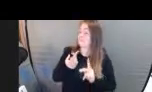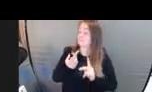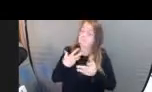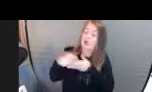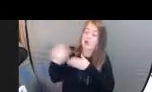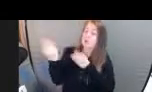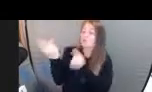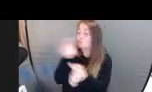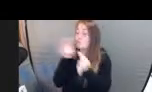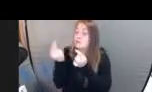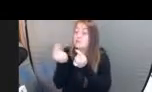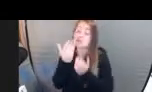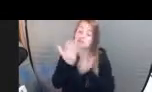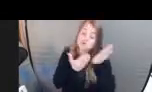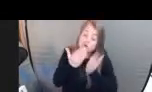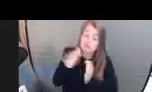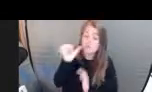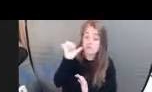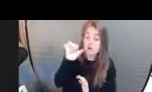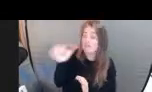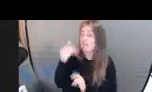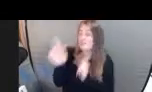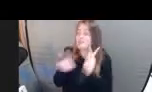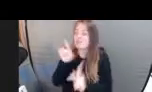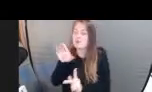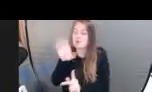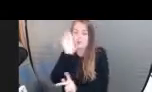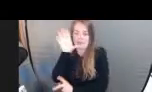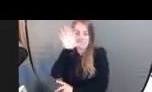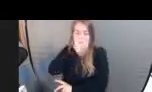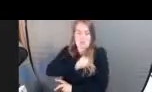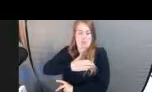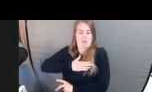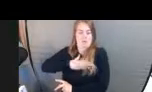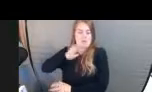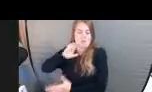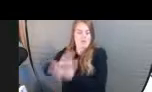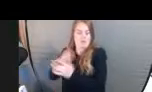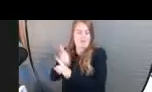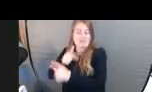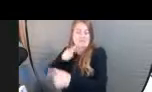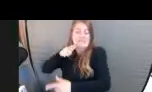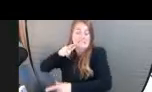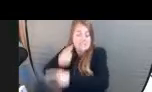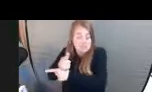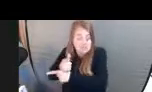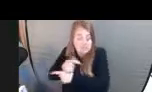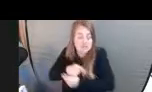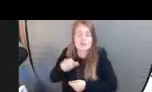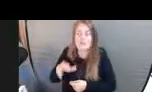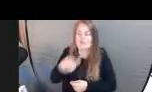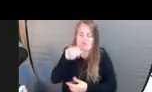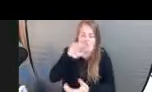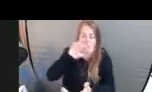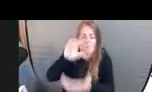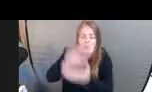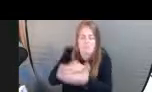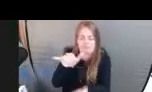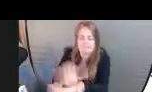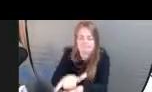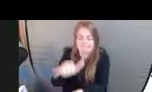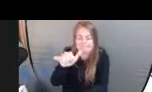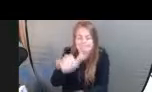say, servers at bars or other people to assume that she's my sister, or there's no way that she could be my wife, right? Because